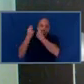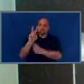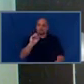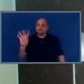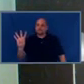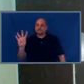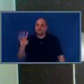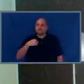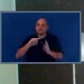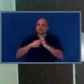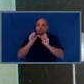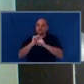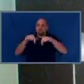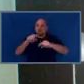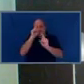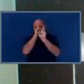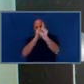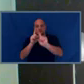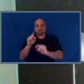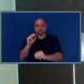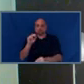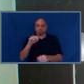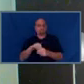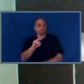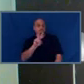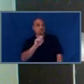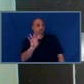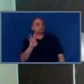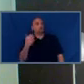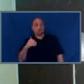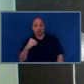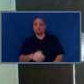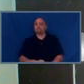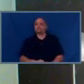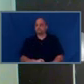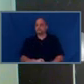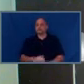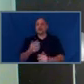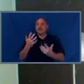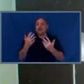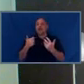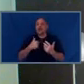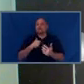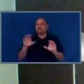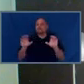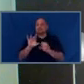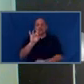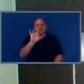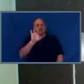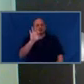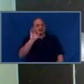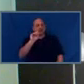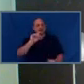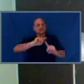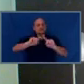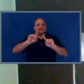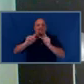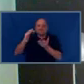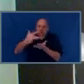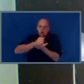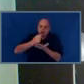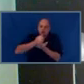on the mission in 2004. Have done 890 collection tests